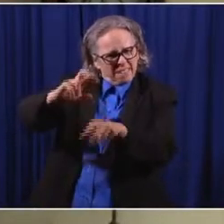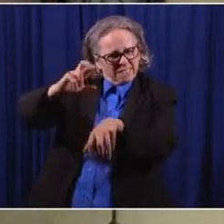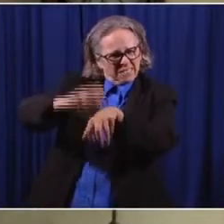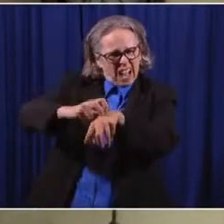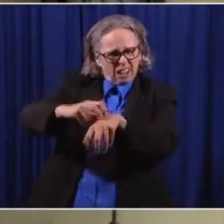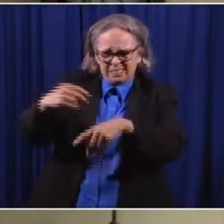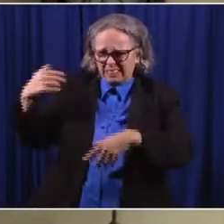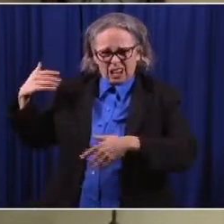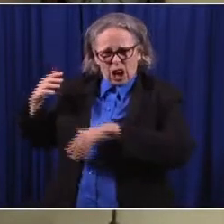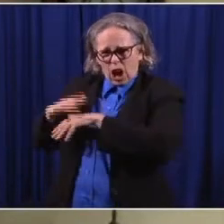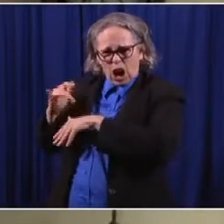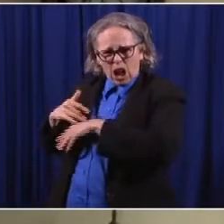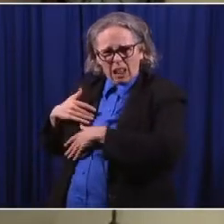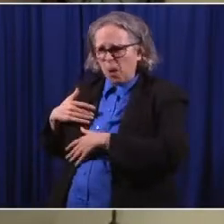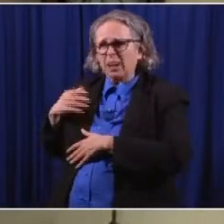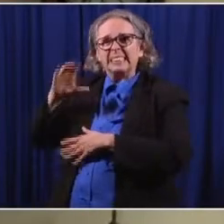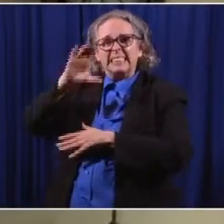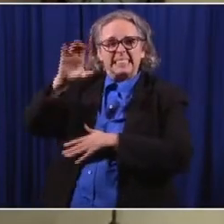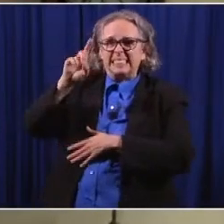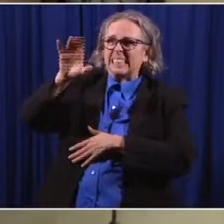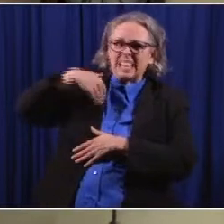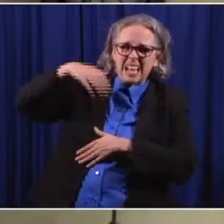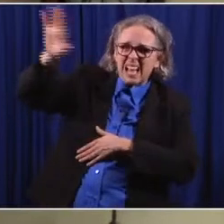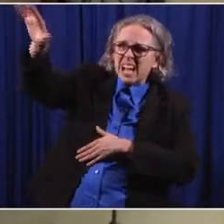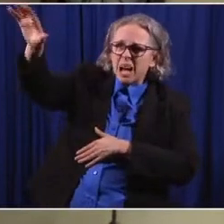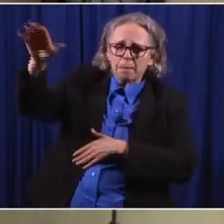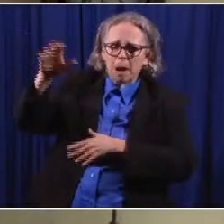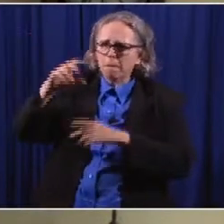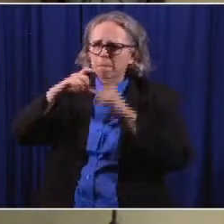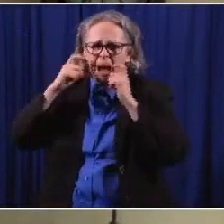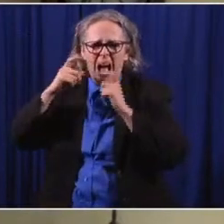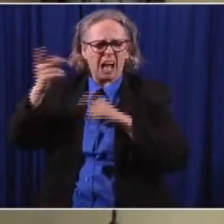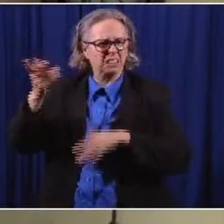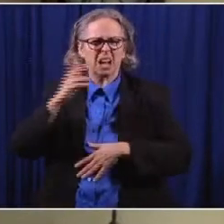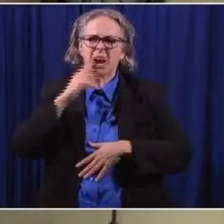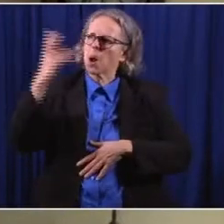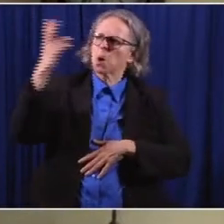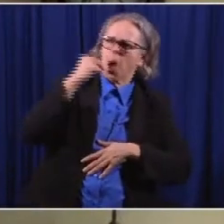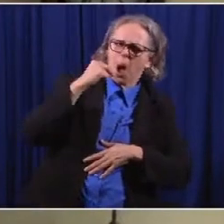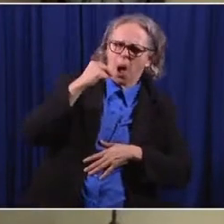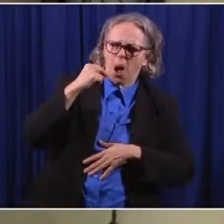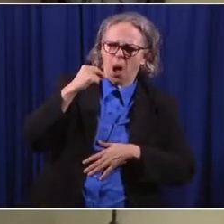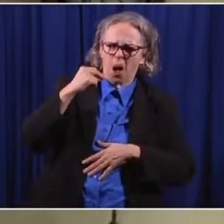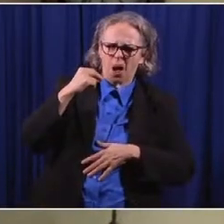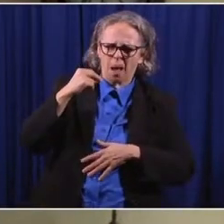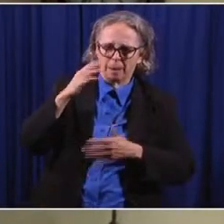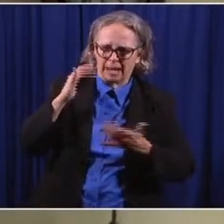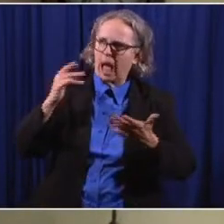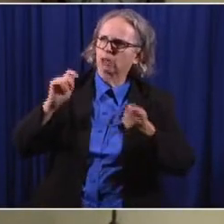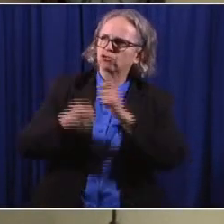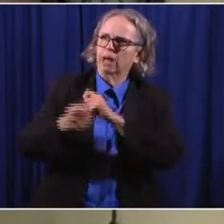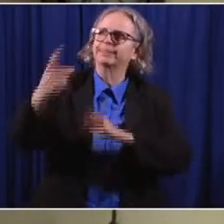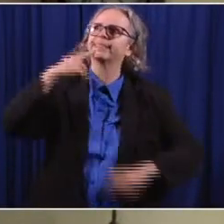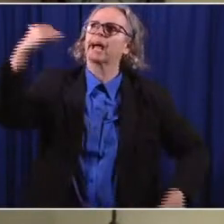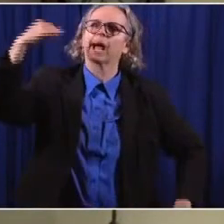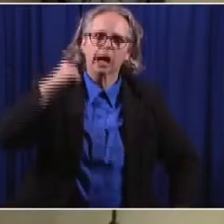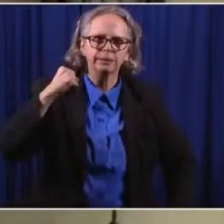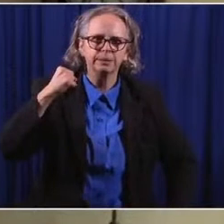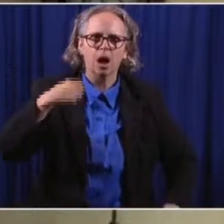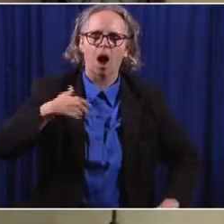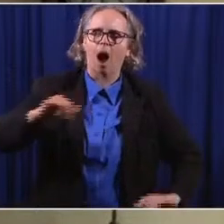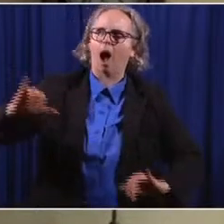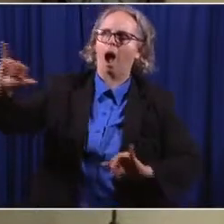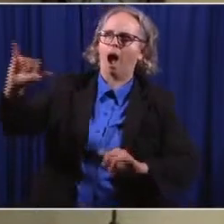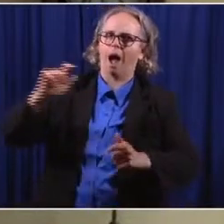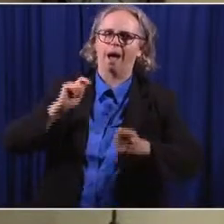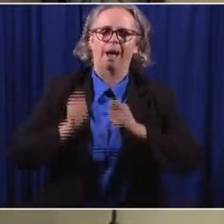that mask. Well, don't wear a mask. Well, it's abundantly clear now, after doing this for 6 months